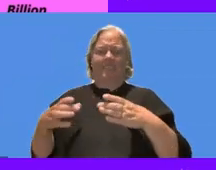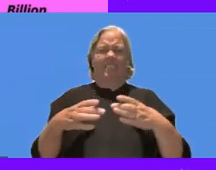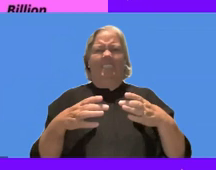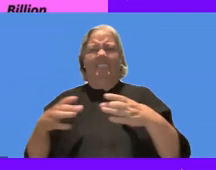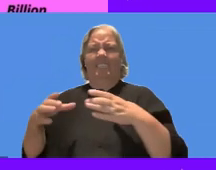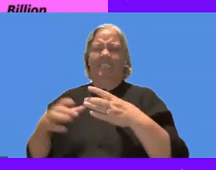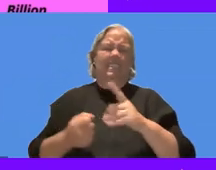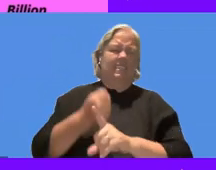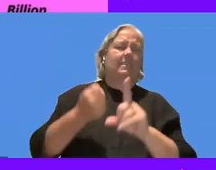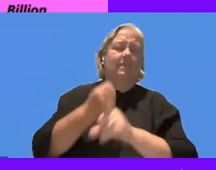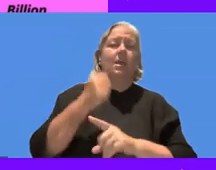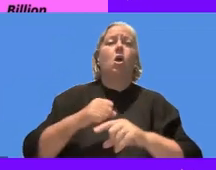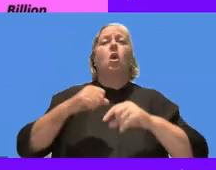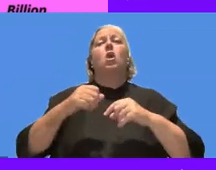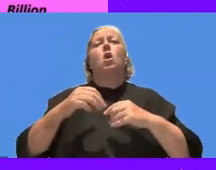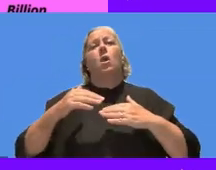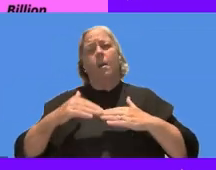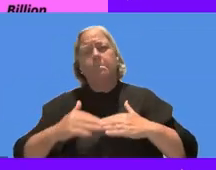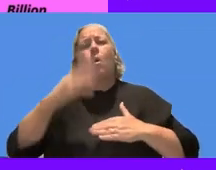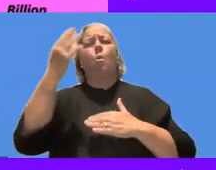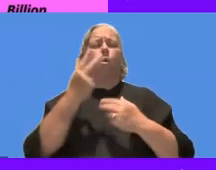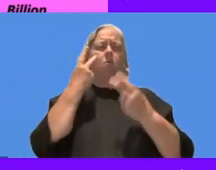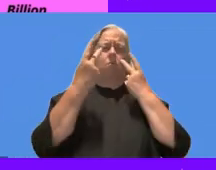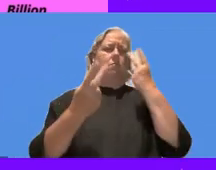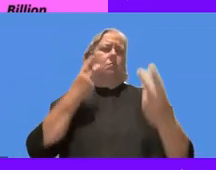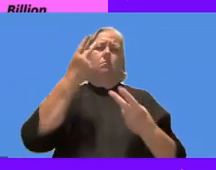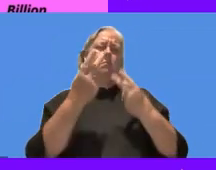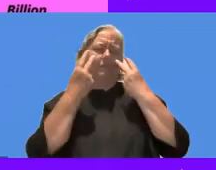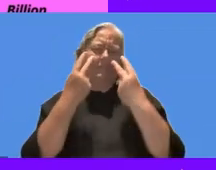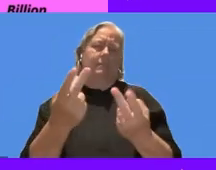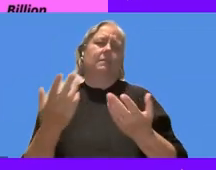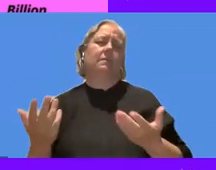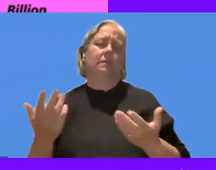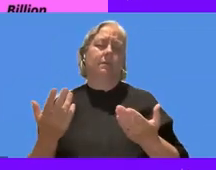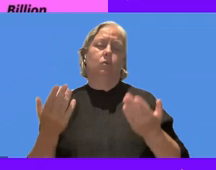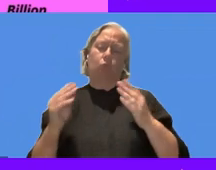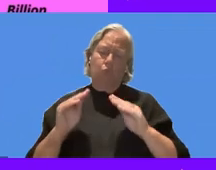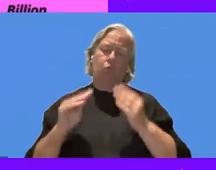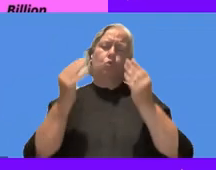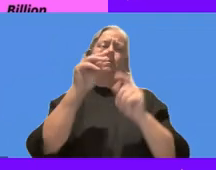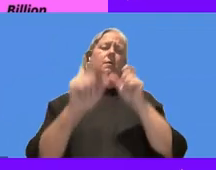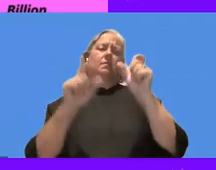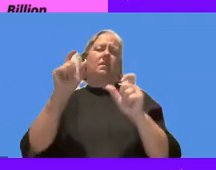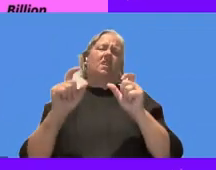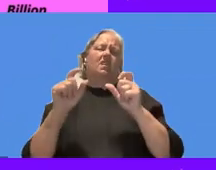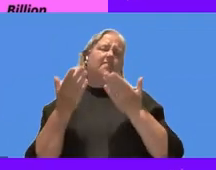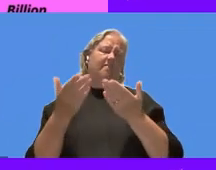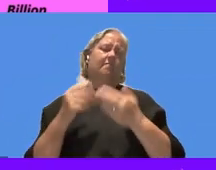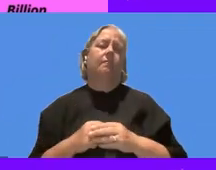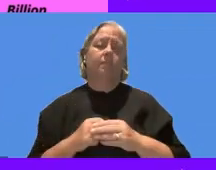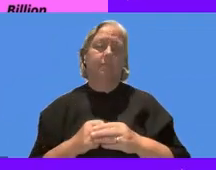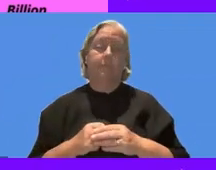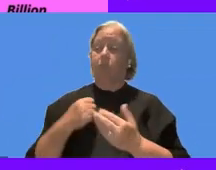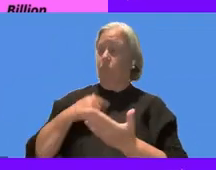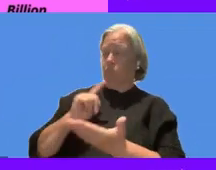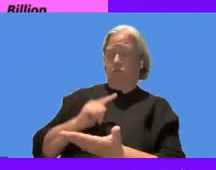visibility, but also to create change on the things that as young people we see affecting our lives? So over to you, Yagma. I'd really love to hear